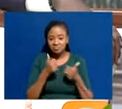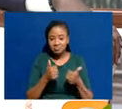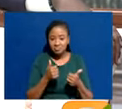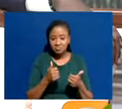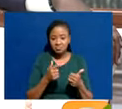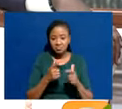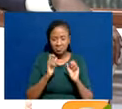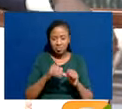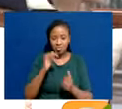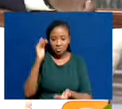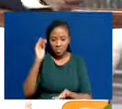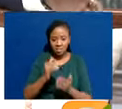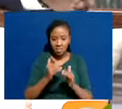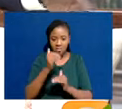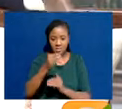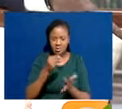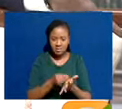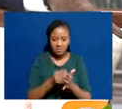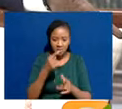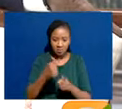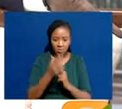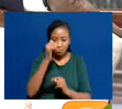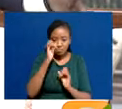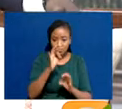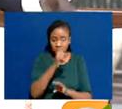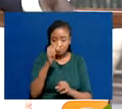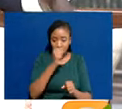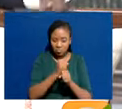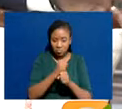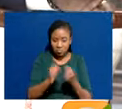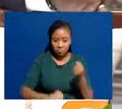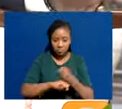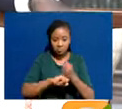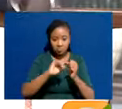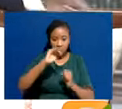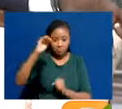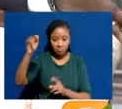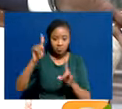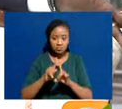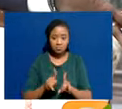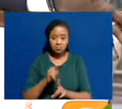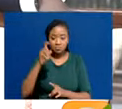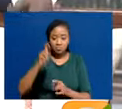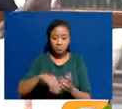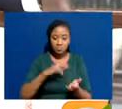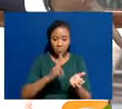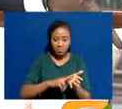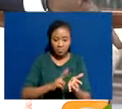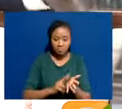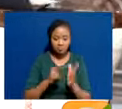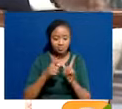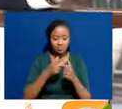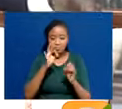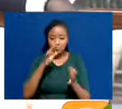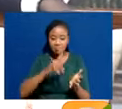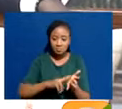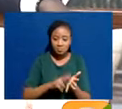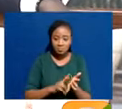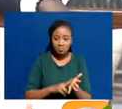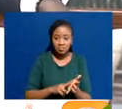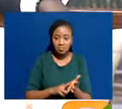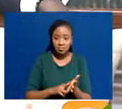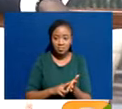next financial year. Because we're saying, look, if you're working for the city, and I'm giving you a cover, you must register biometrically, and if you register, which ghost worker is going to